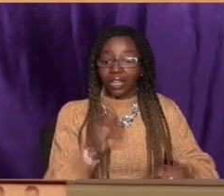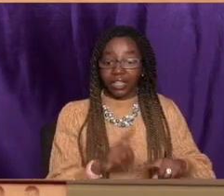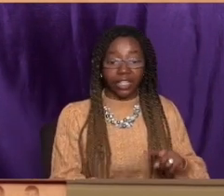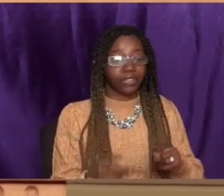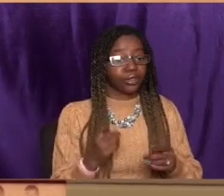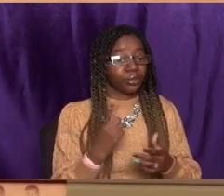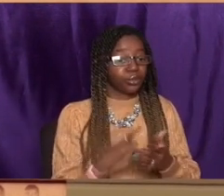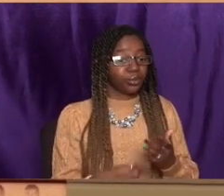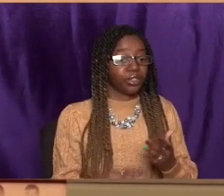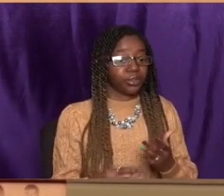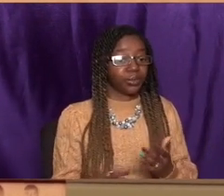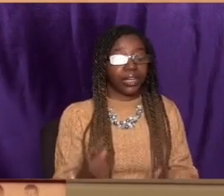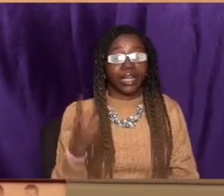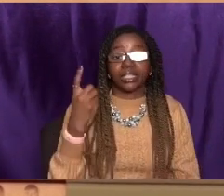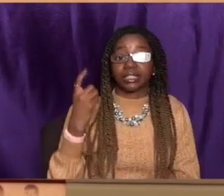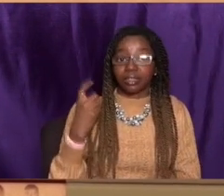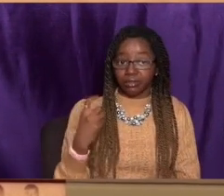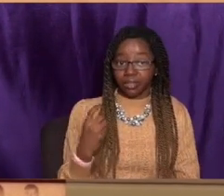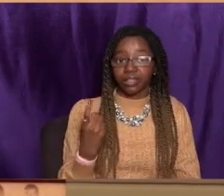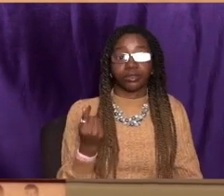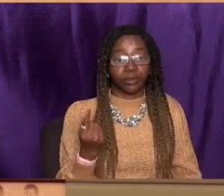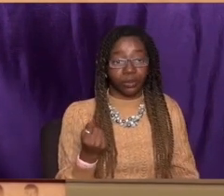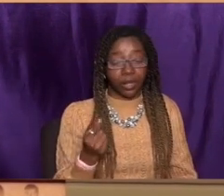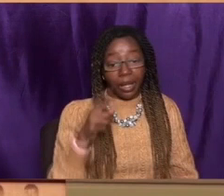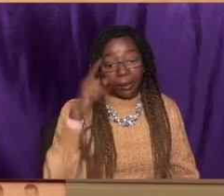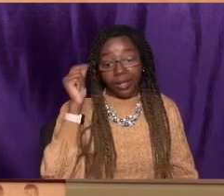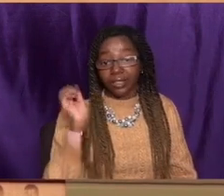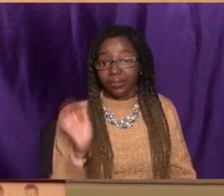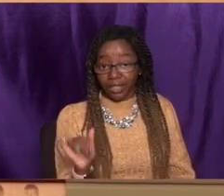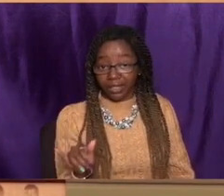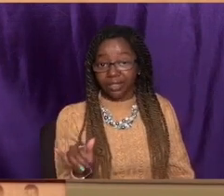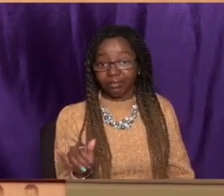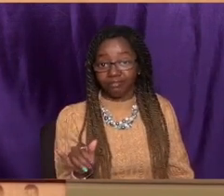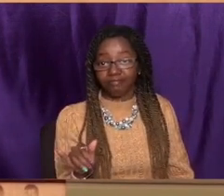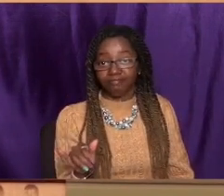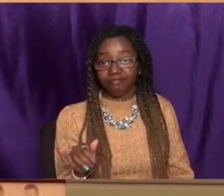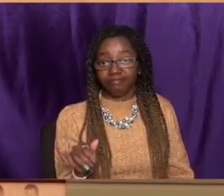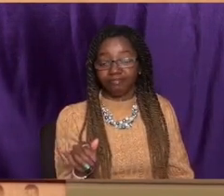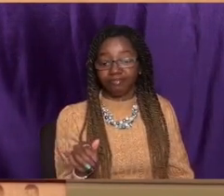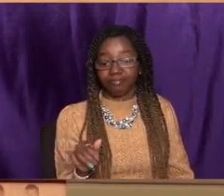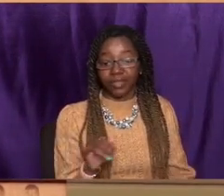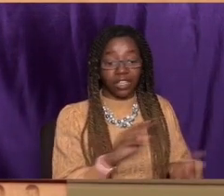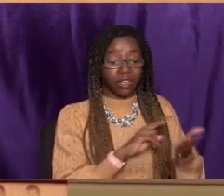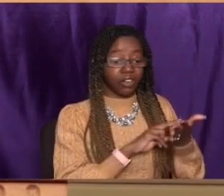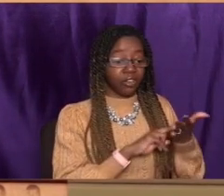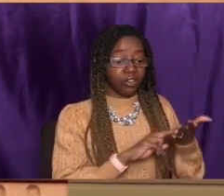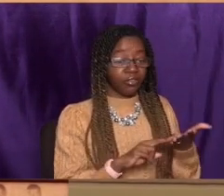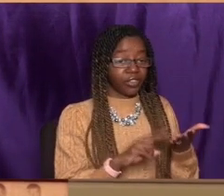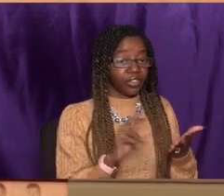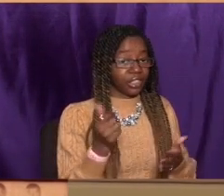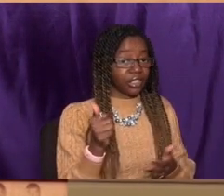you're asking me to do because of this. It's right there in that 10th verse, that fourth chapter.